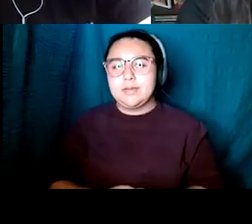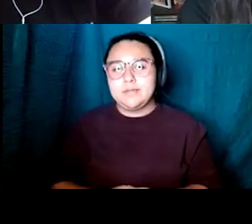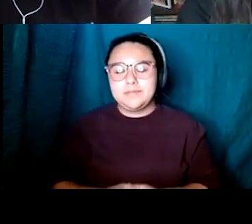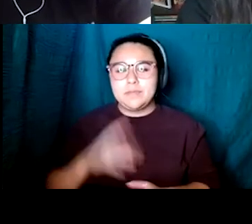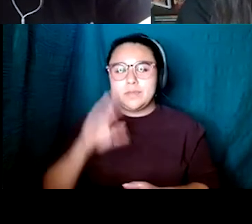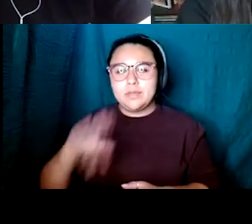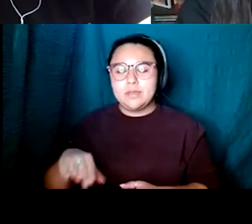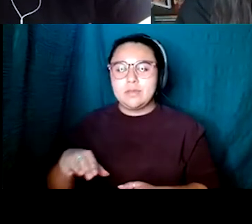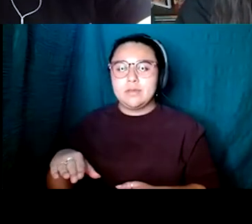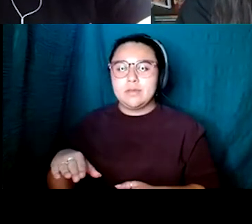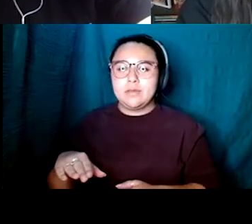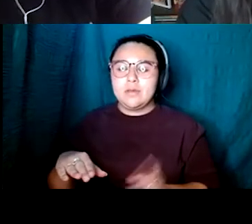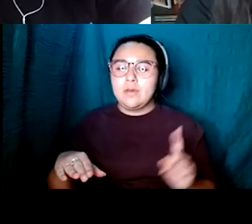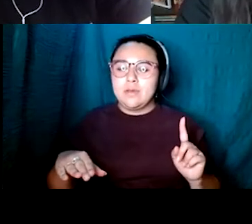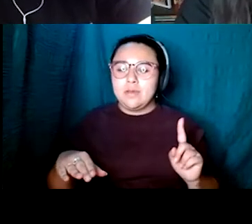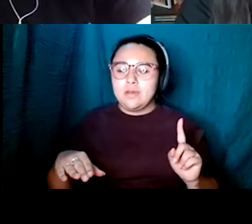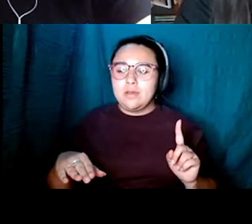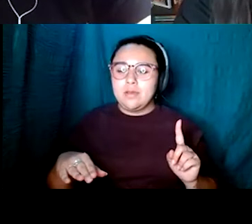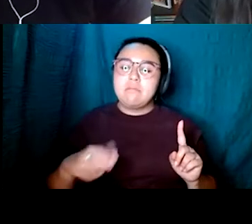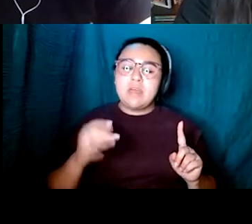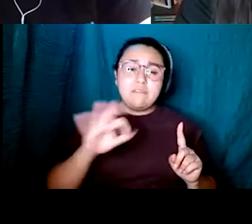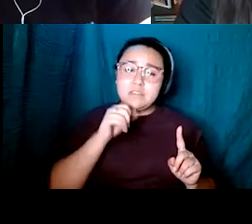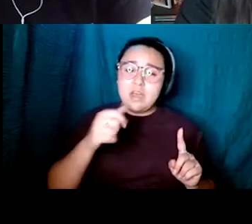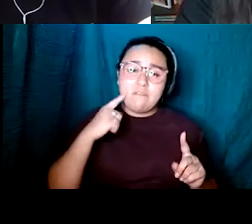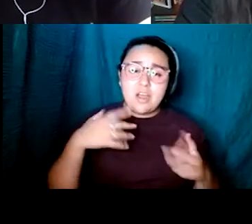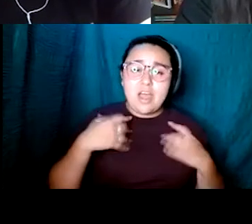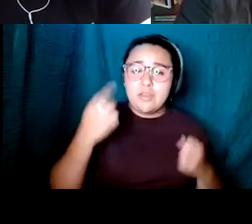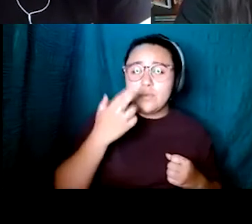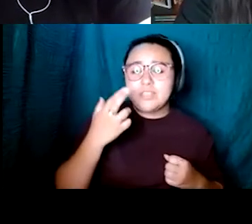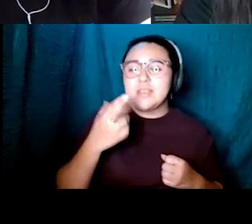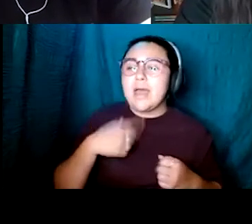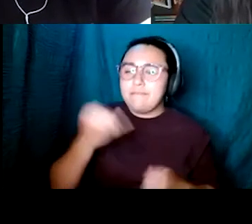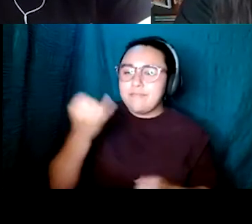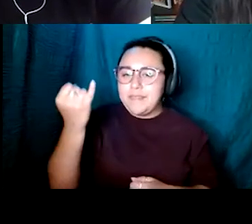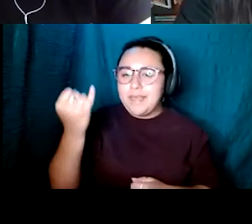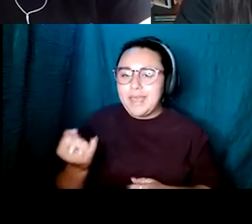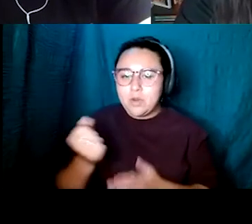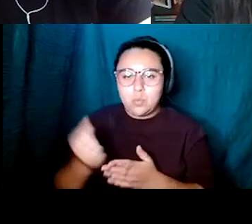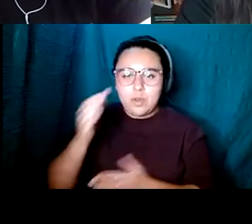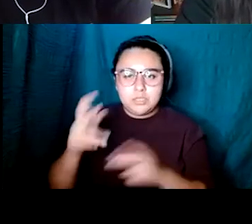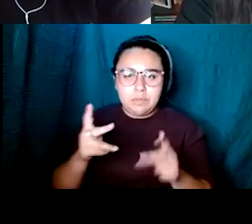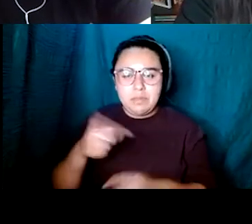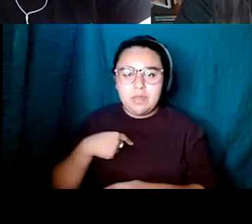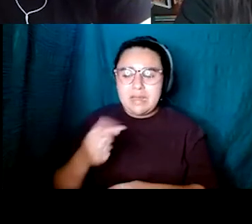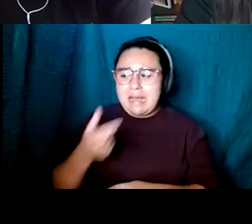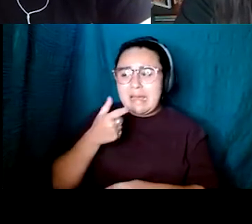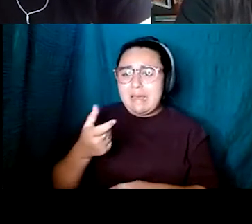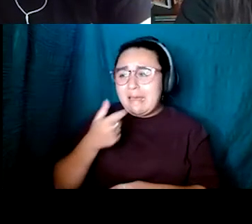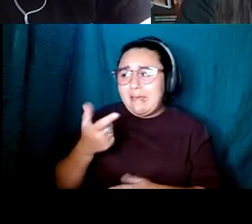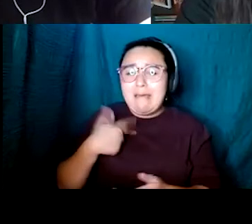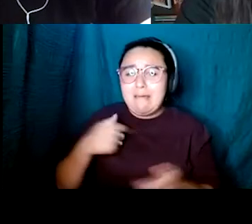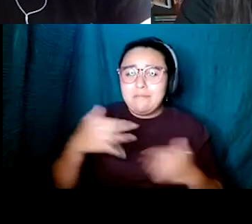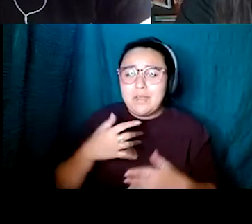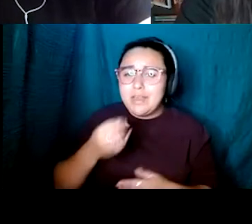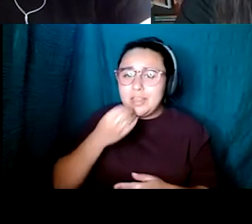because it's not for health stuff or whatever, you know, it's like, whatever. They're like these super skinny, like rich people, and they know, like, afraid to eat a cookie, and like,